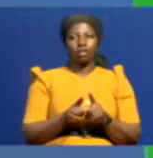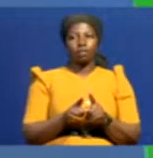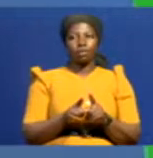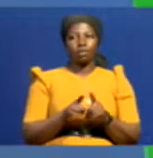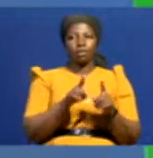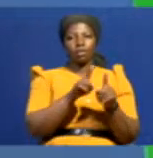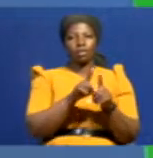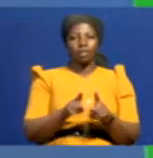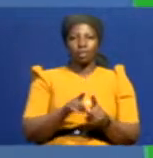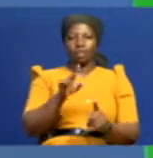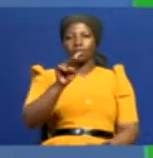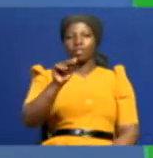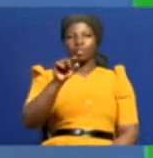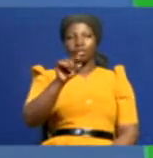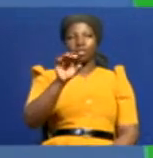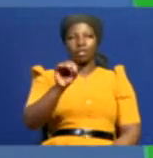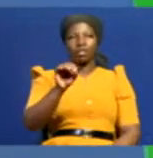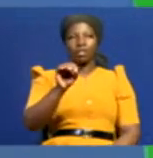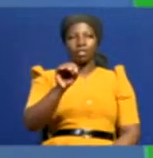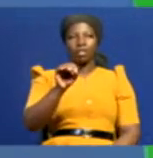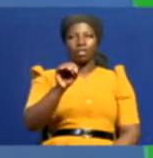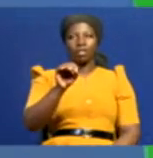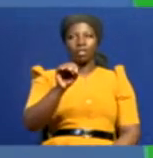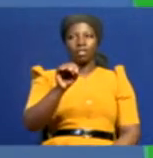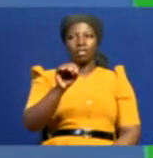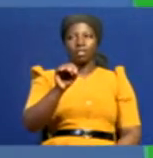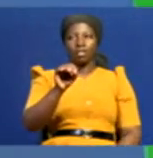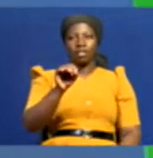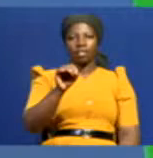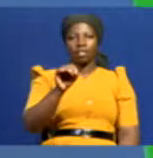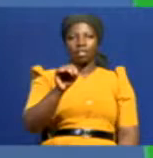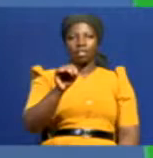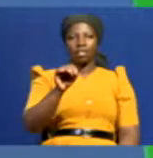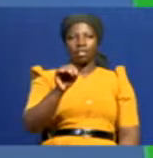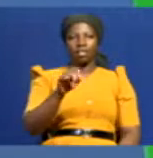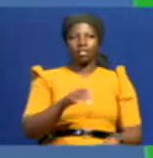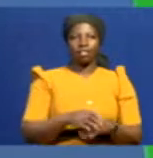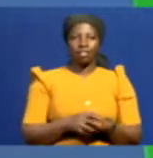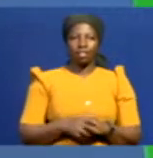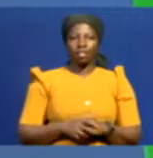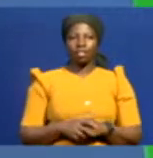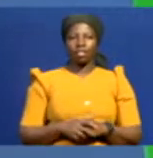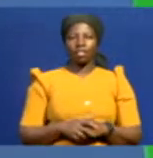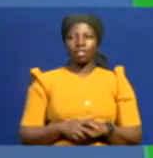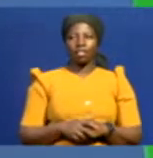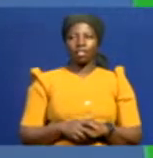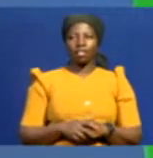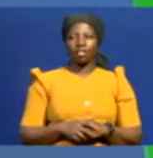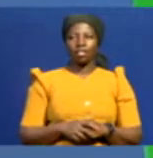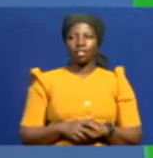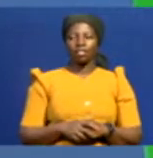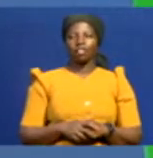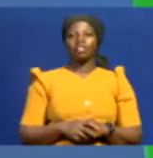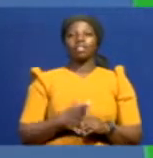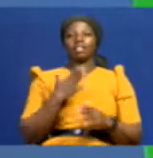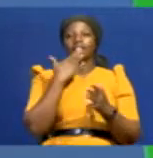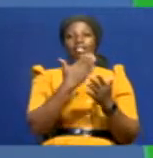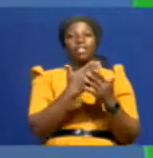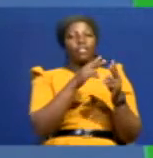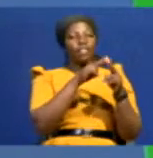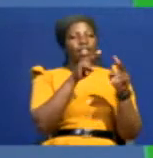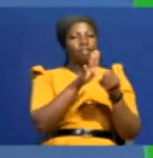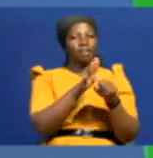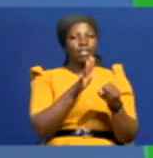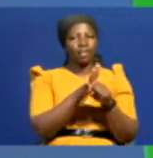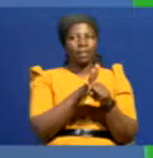NGOs, or rather say, all the stakeholders who can assist, yes, can at least know exactly what's happening. Thank you very much for